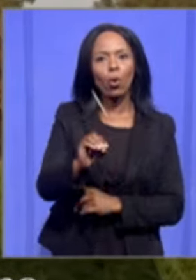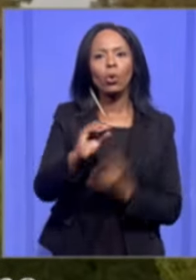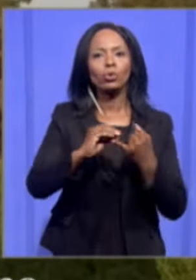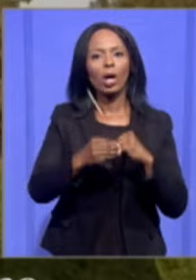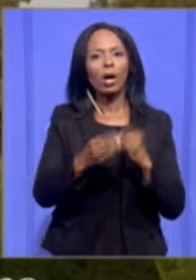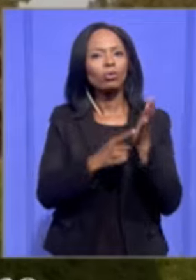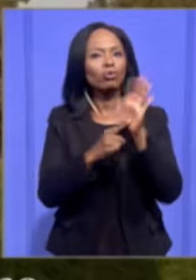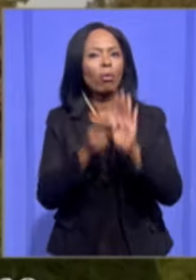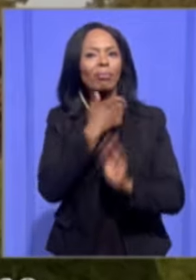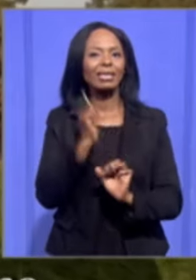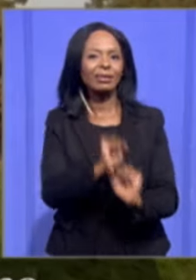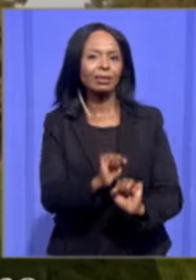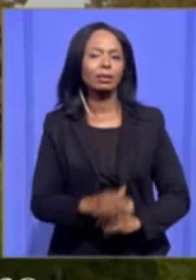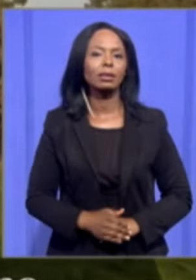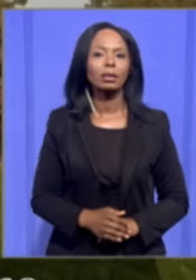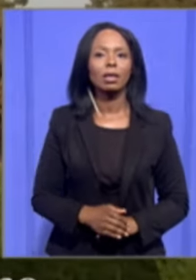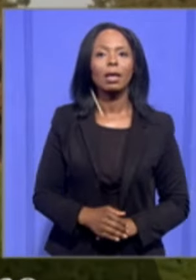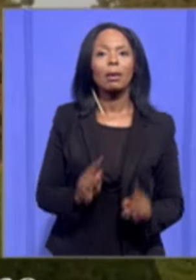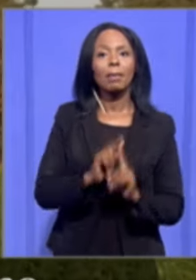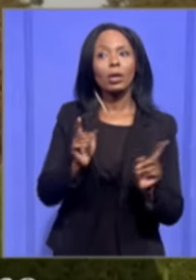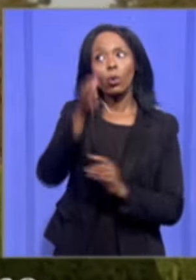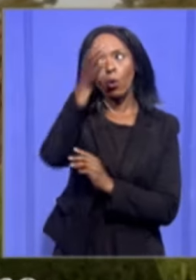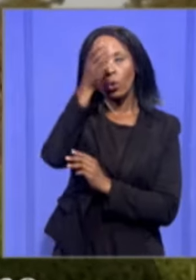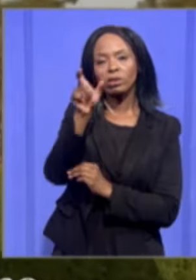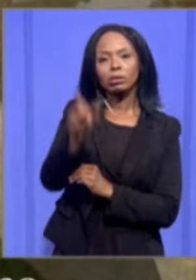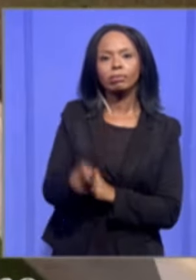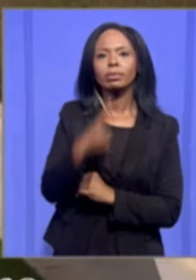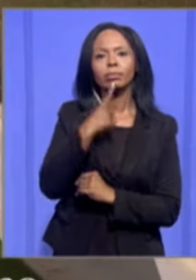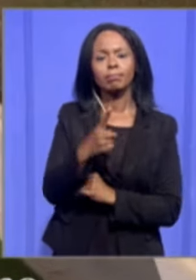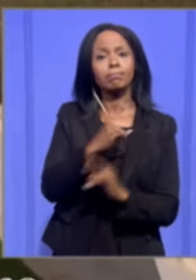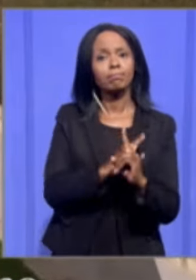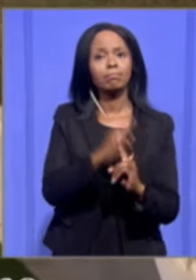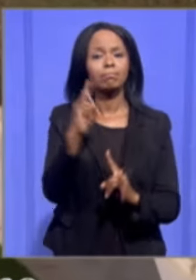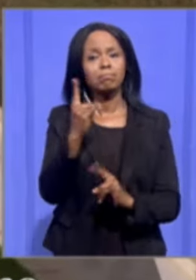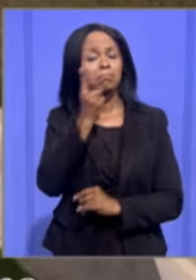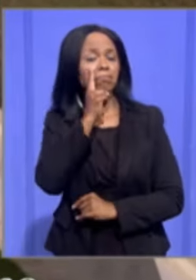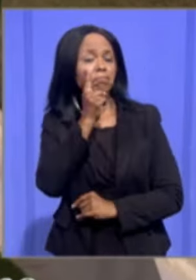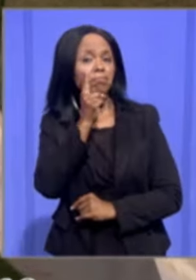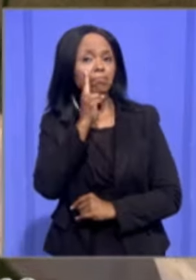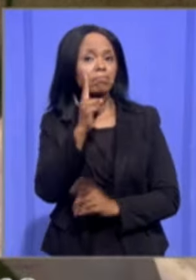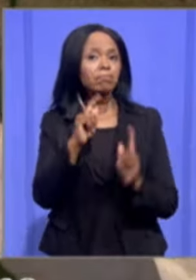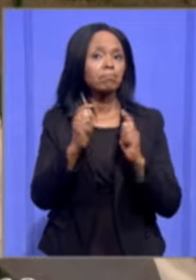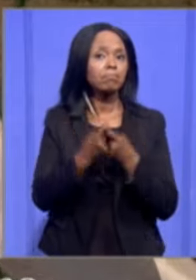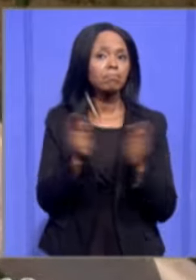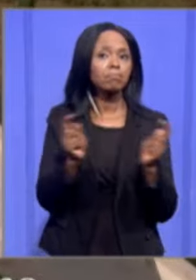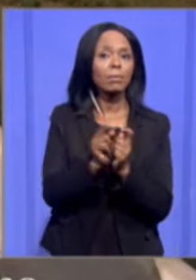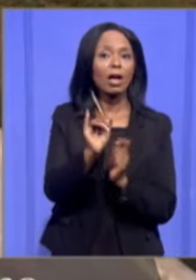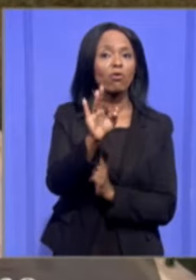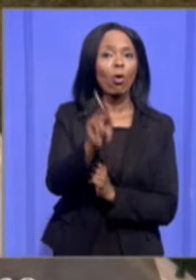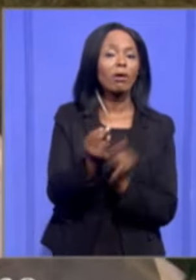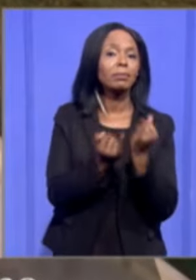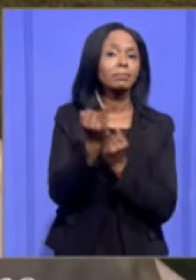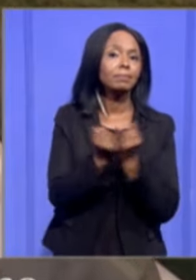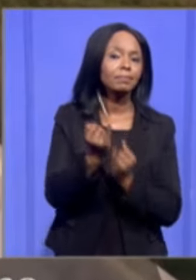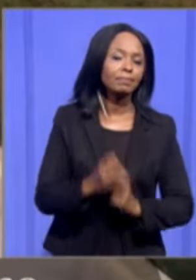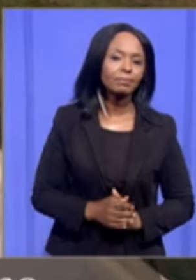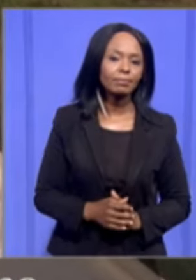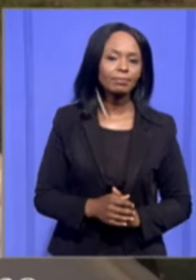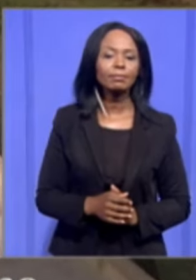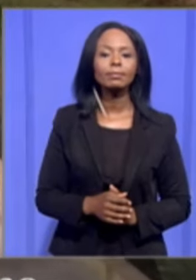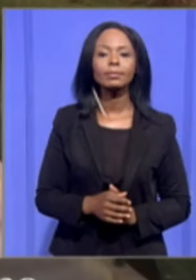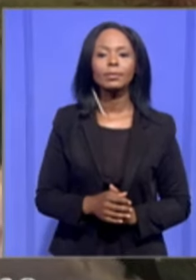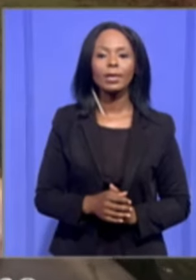sale ka bonako fela mokatisi o solofela gore phalolo ya setlhopa e tla bonagala mo kgaisanong ya AFCON. You saw little